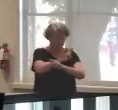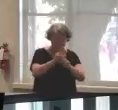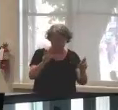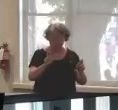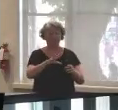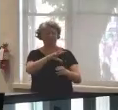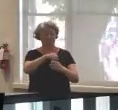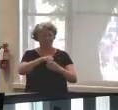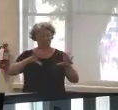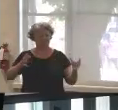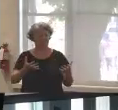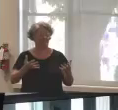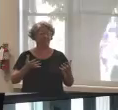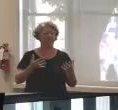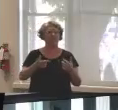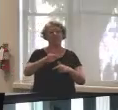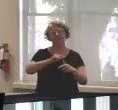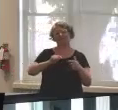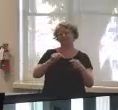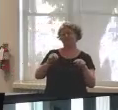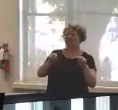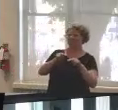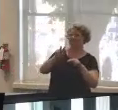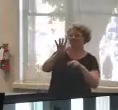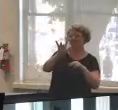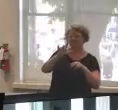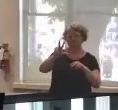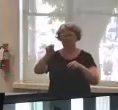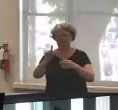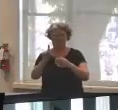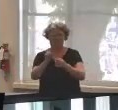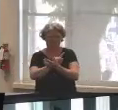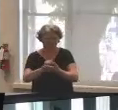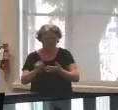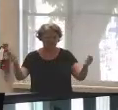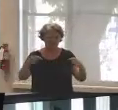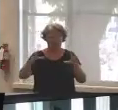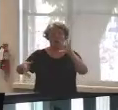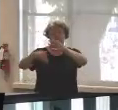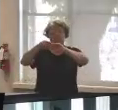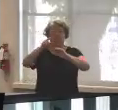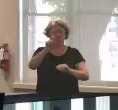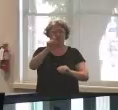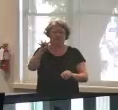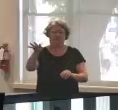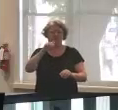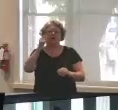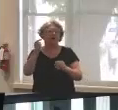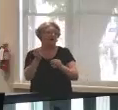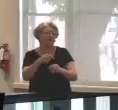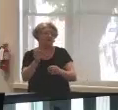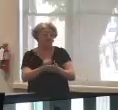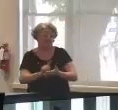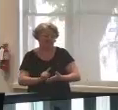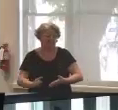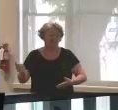also involved. So you hear me say 25 to 30 on a weekly basis, but 144 in the network. So the ones that don't show up to every week, they're